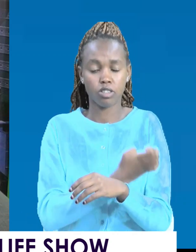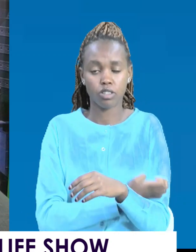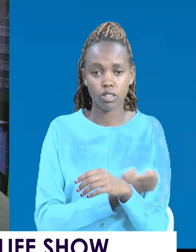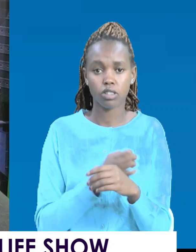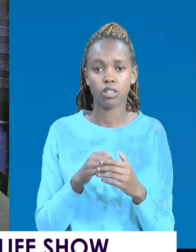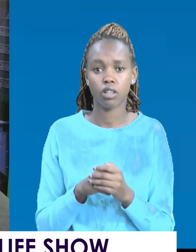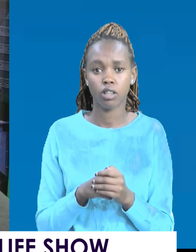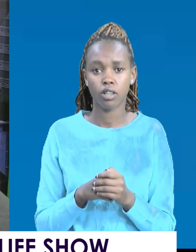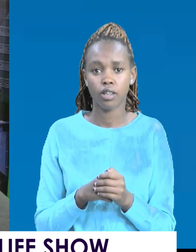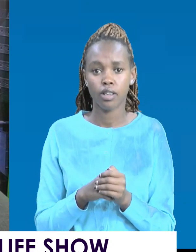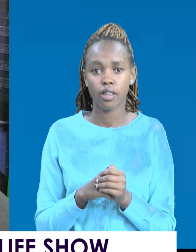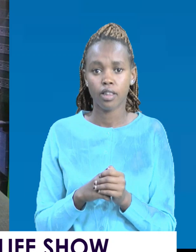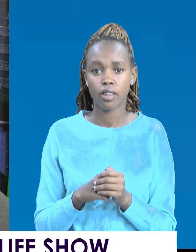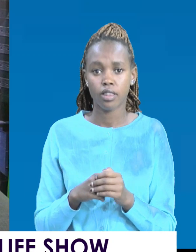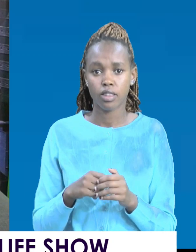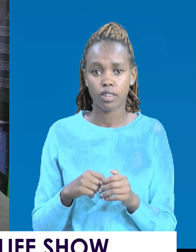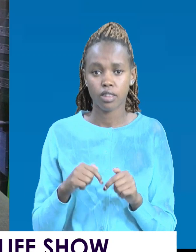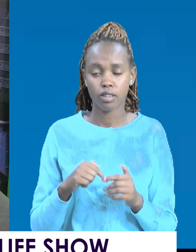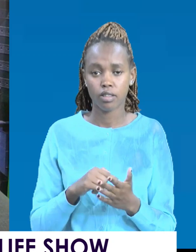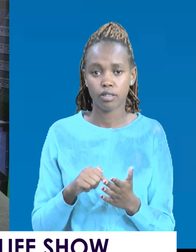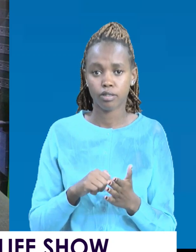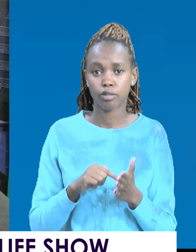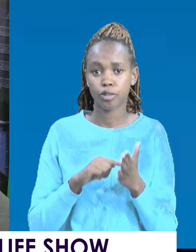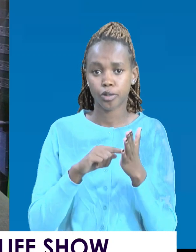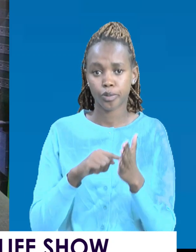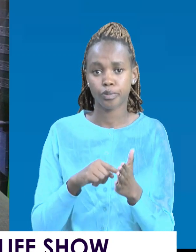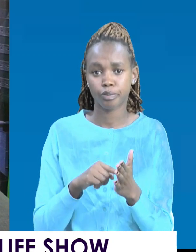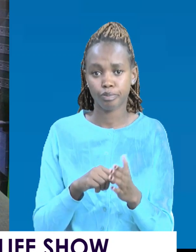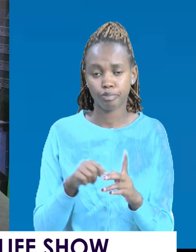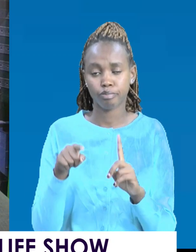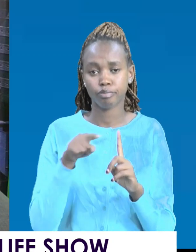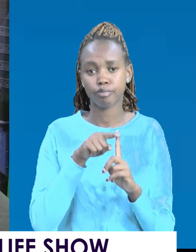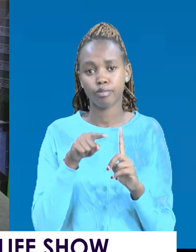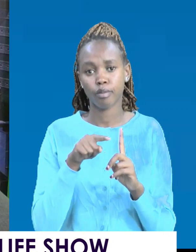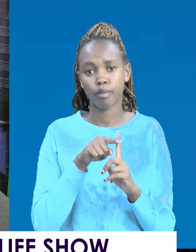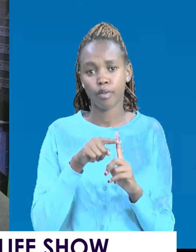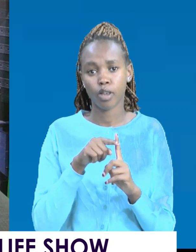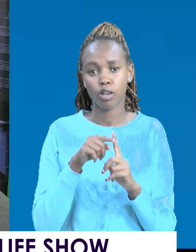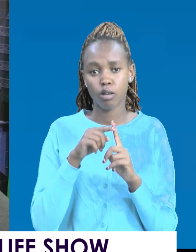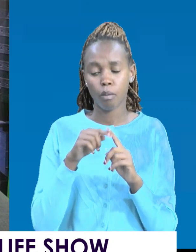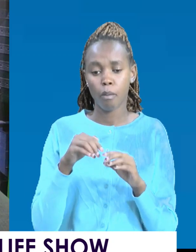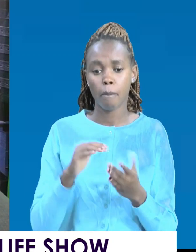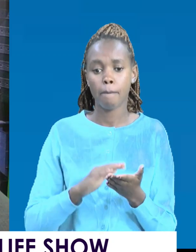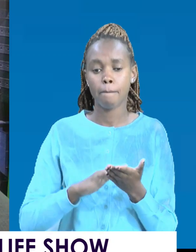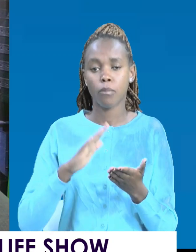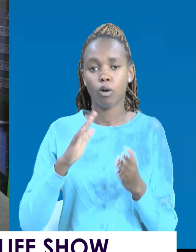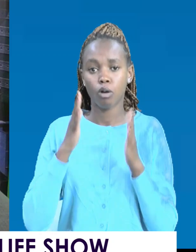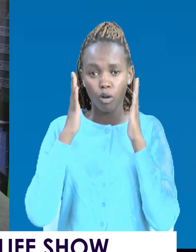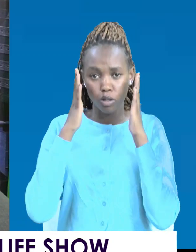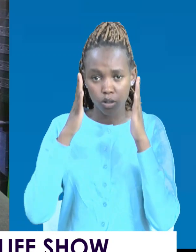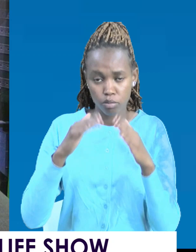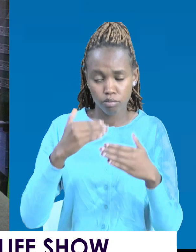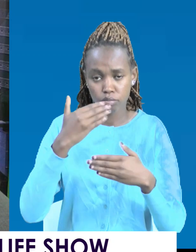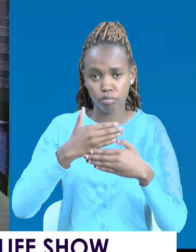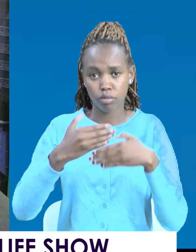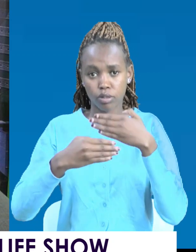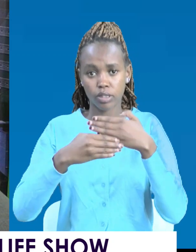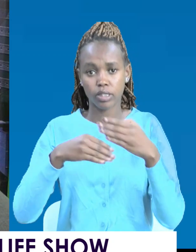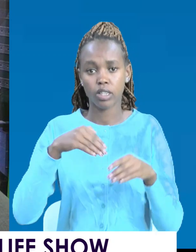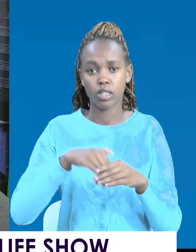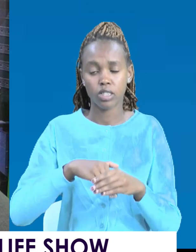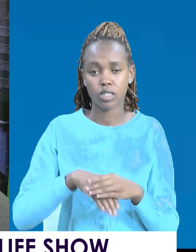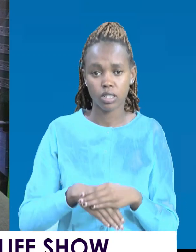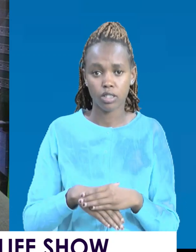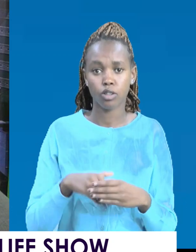a program of energy. Positivity, the more you concentrate on building power on the inside, you